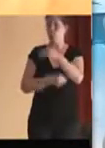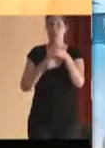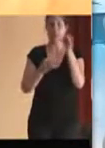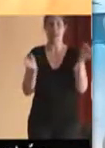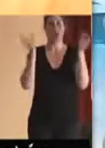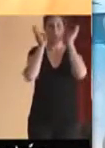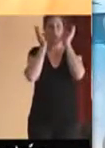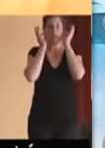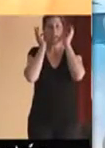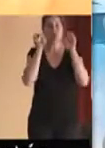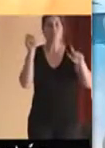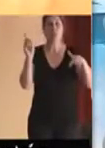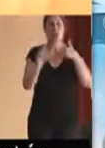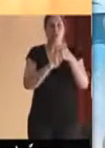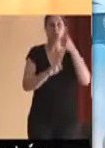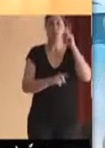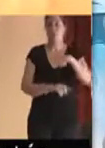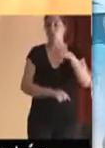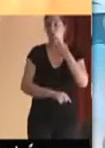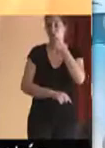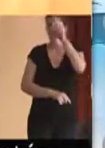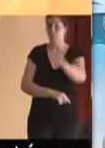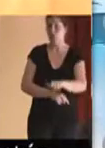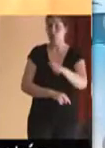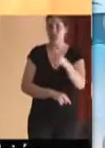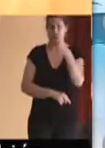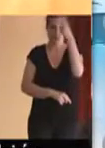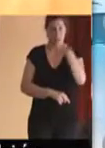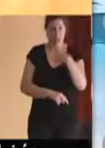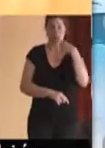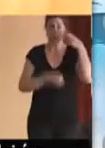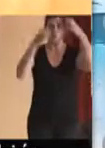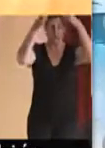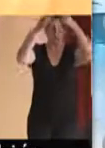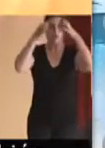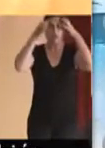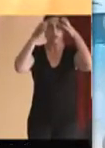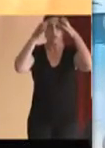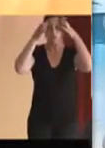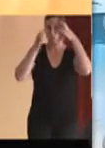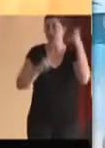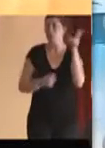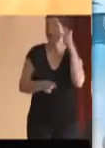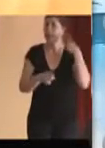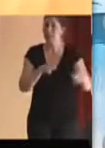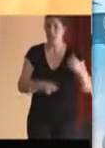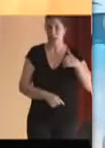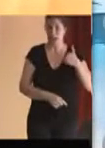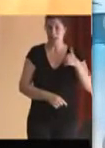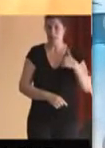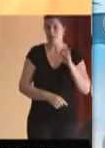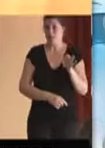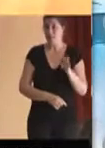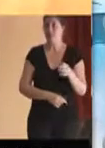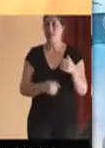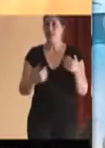Yes, of course it interferes. They are wearing headsets, but also a hat also interferes. So if a blind person wears